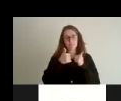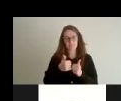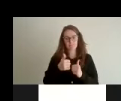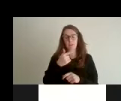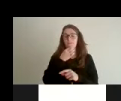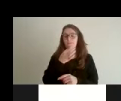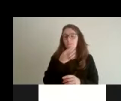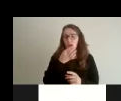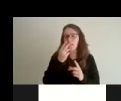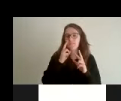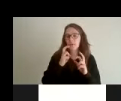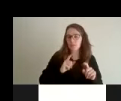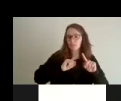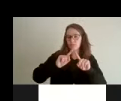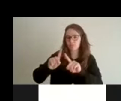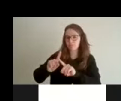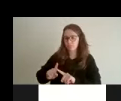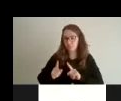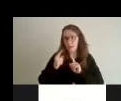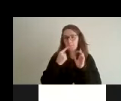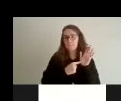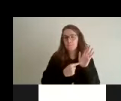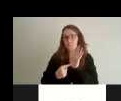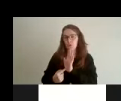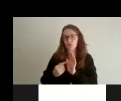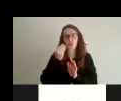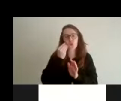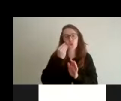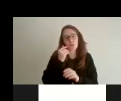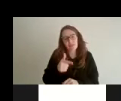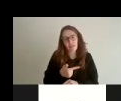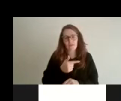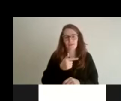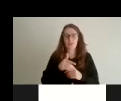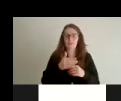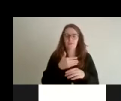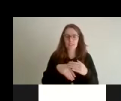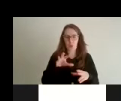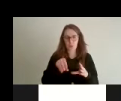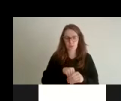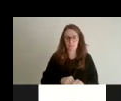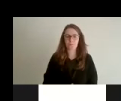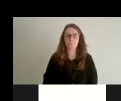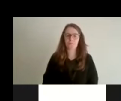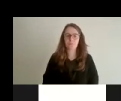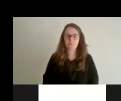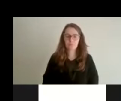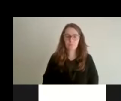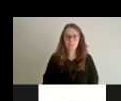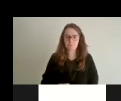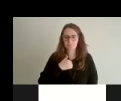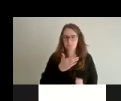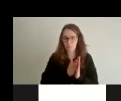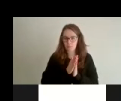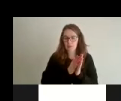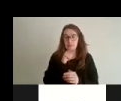different research to show how to become inclusive. And also this is about gender,